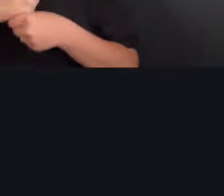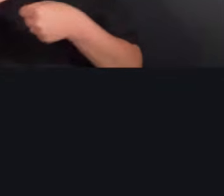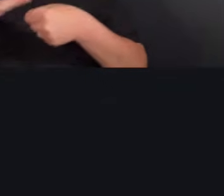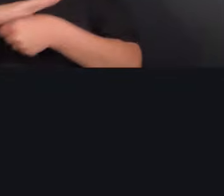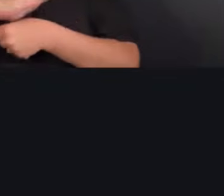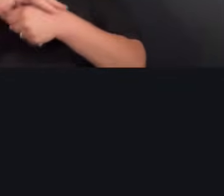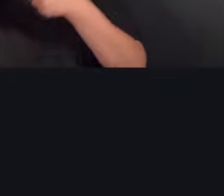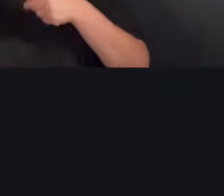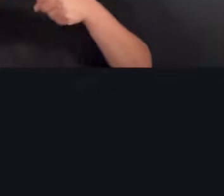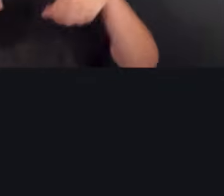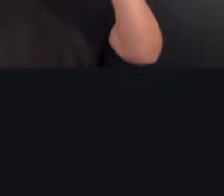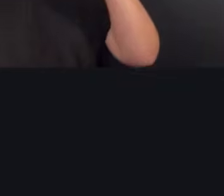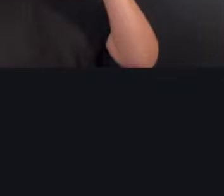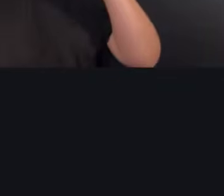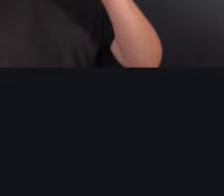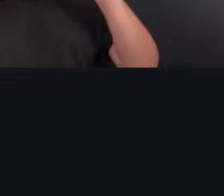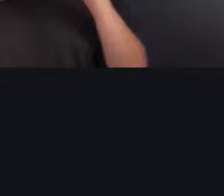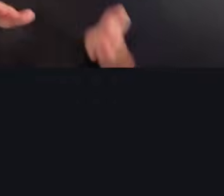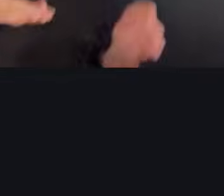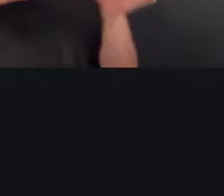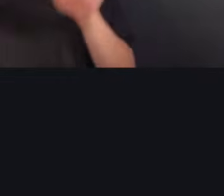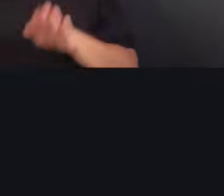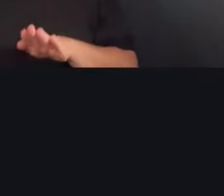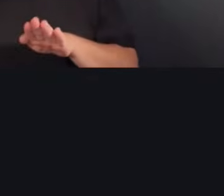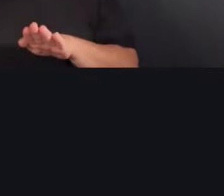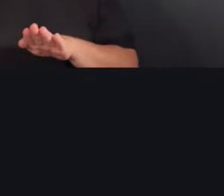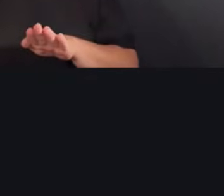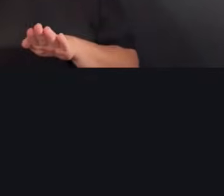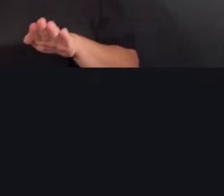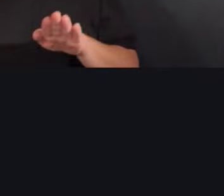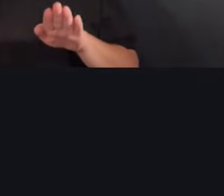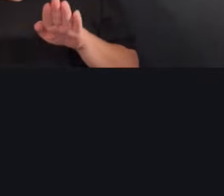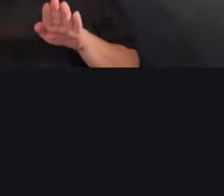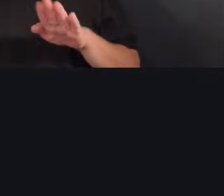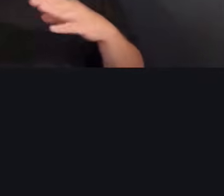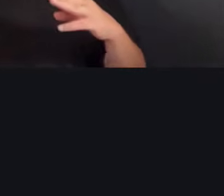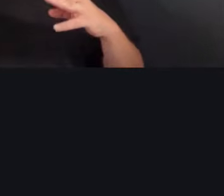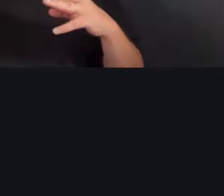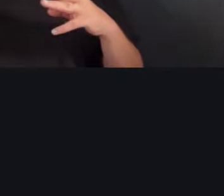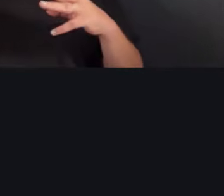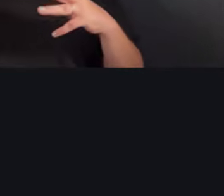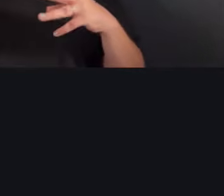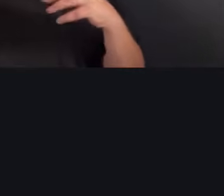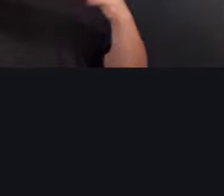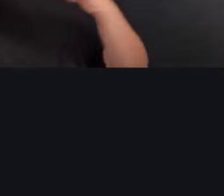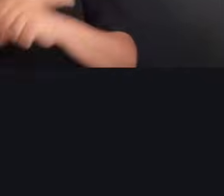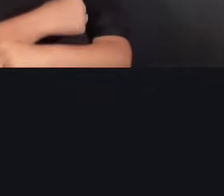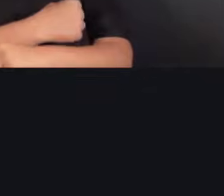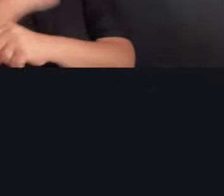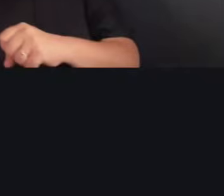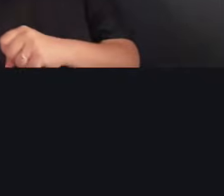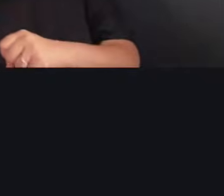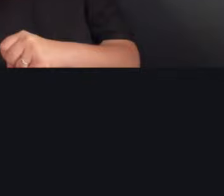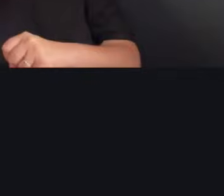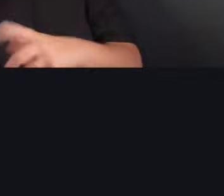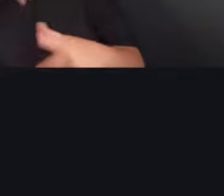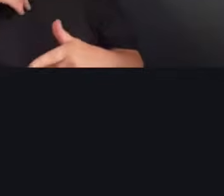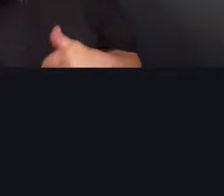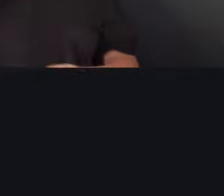Vietnam. He was nominated by his wife, Donna R. Murphy. And this is a picture